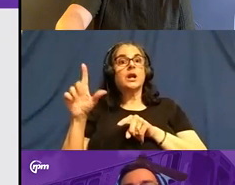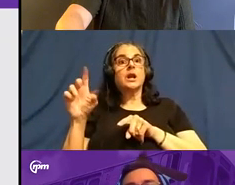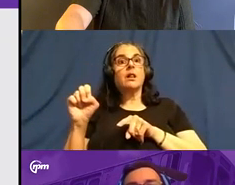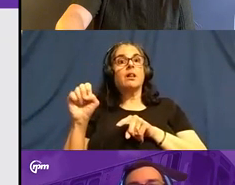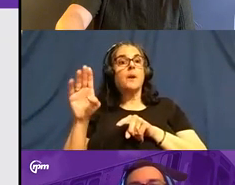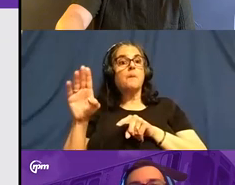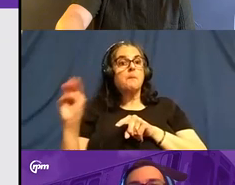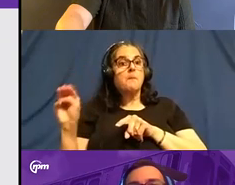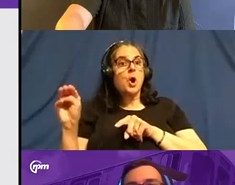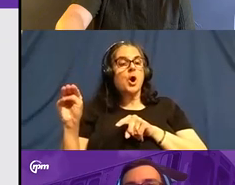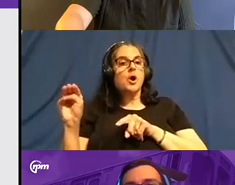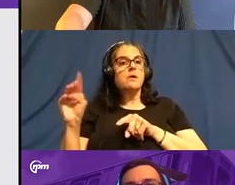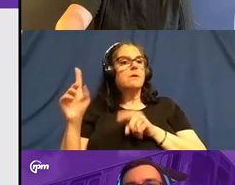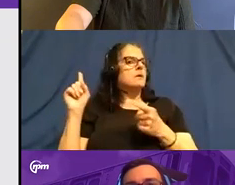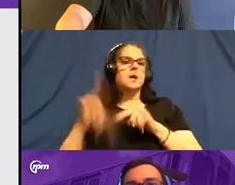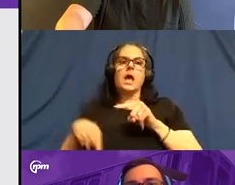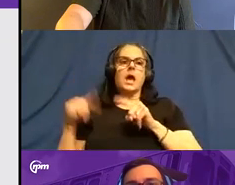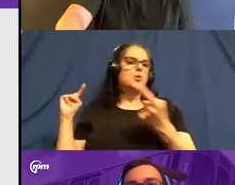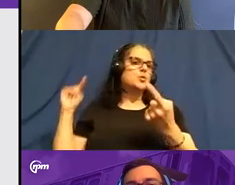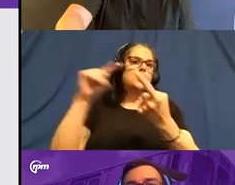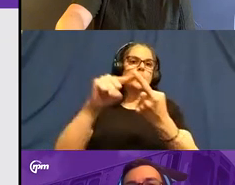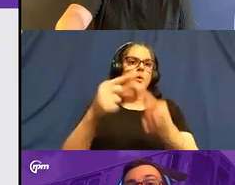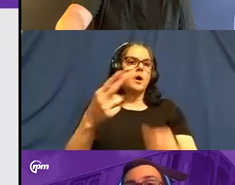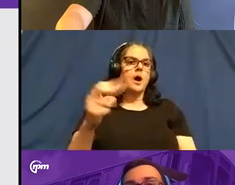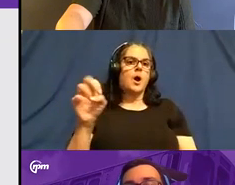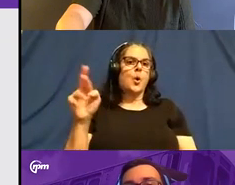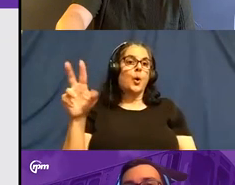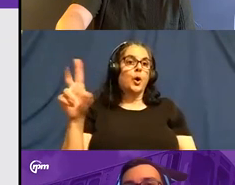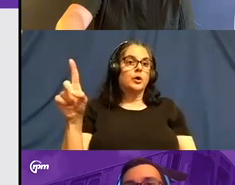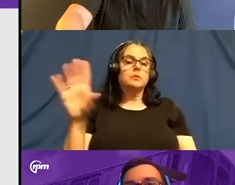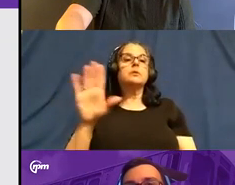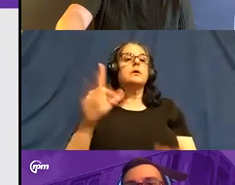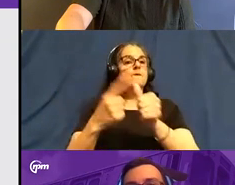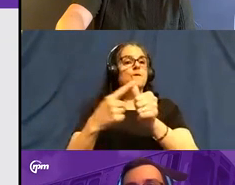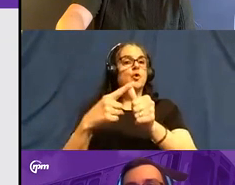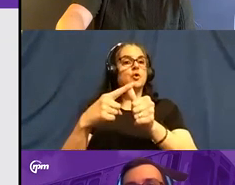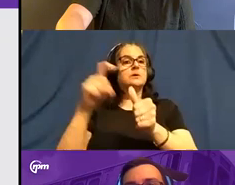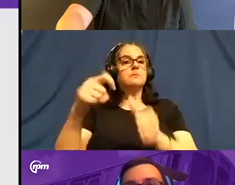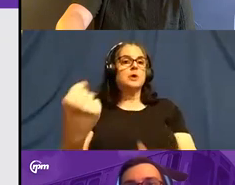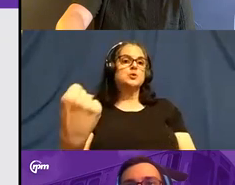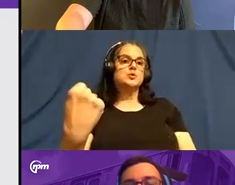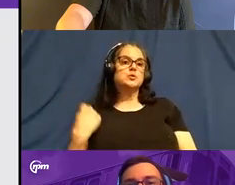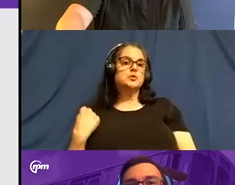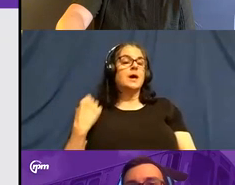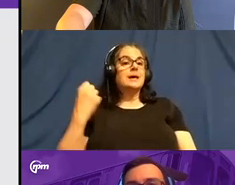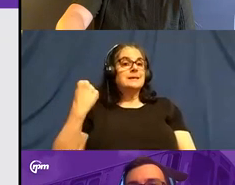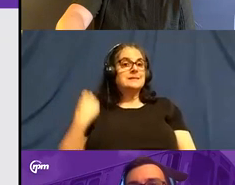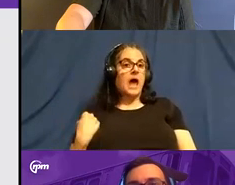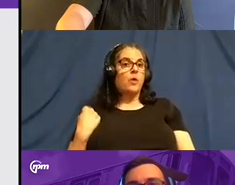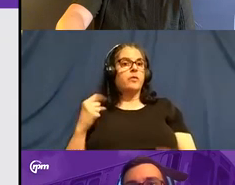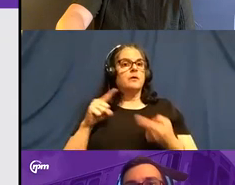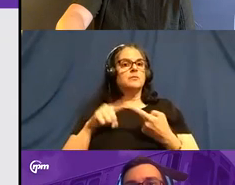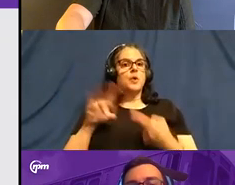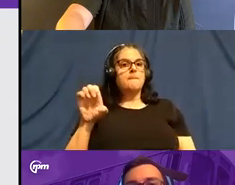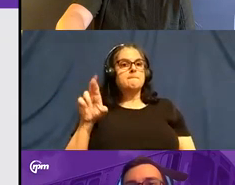go towards Howard or northbound, you'll have to take a southbound train to Berwyn and transfer to a northbound